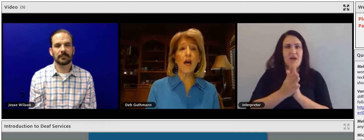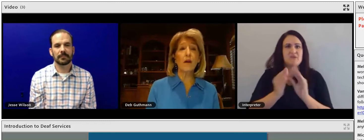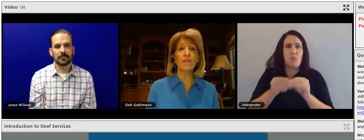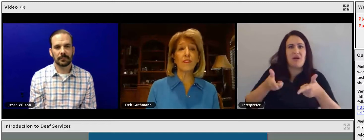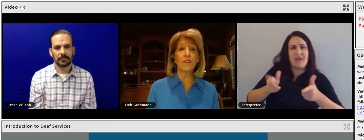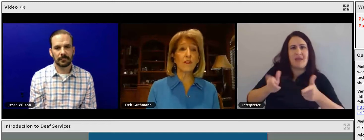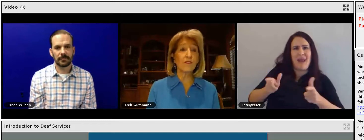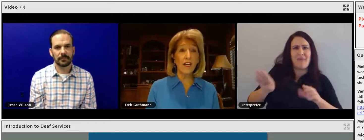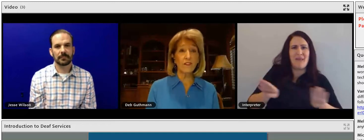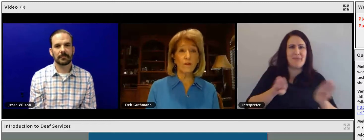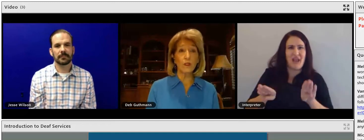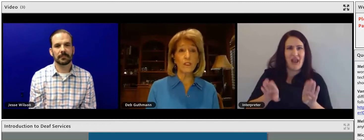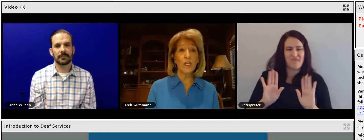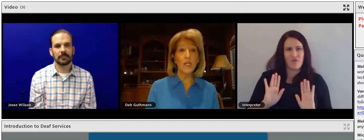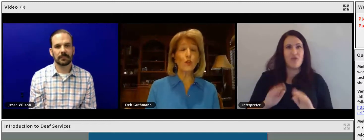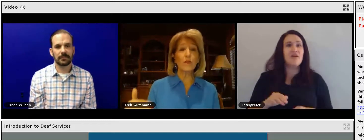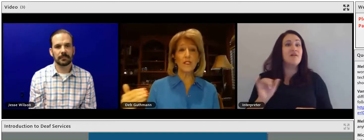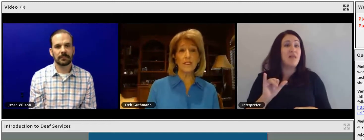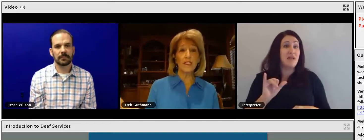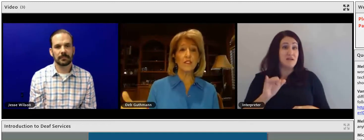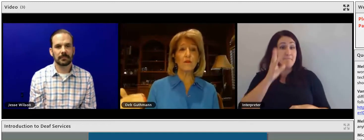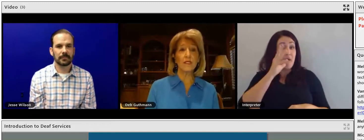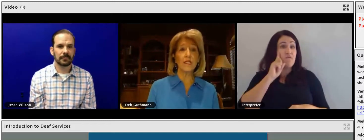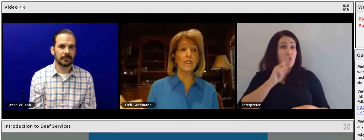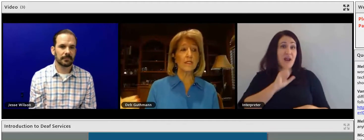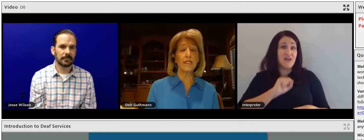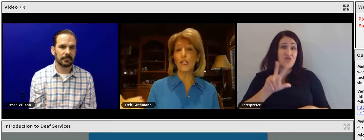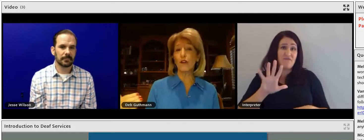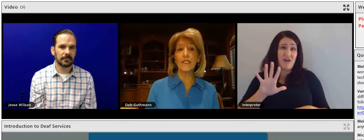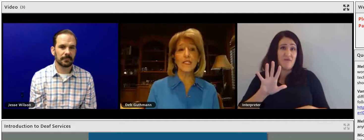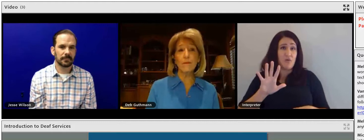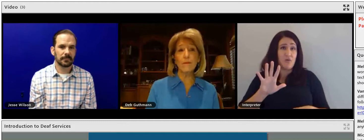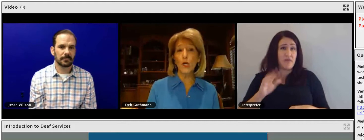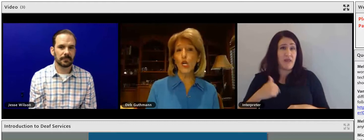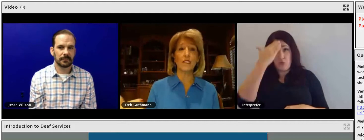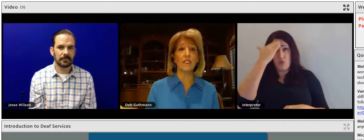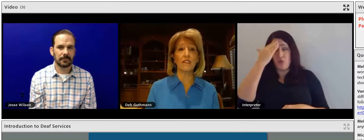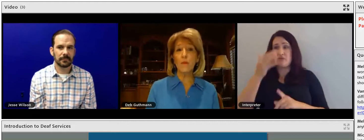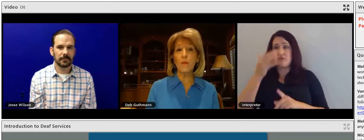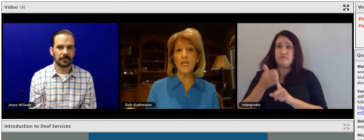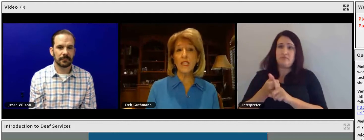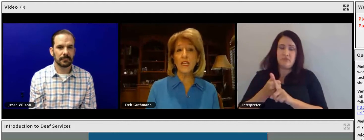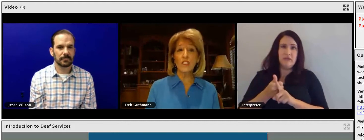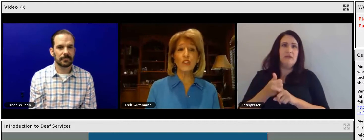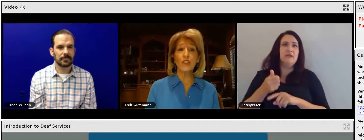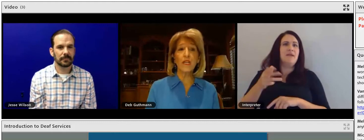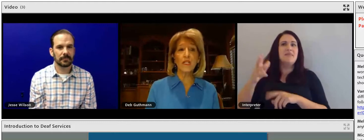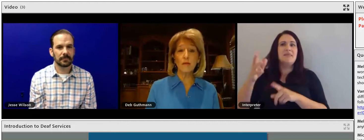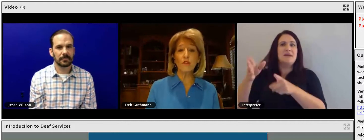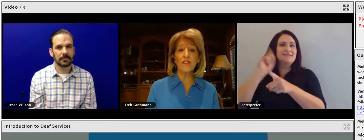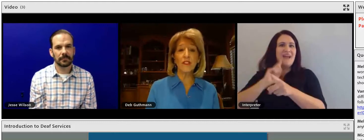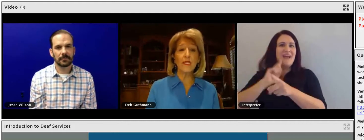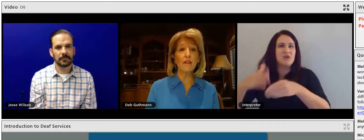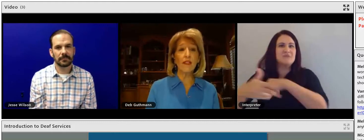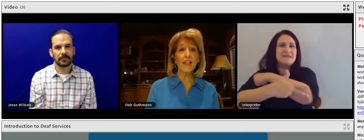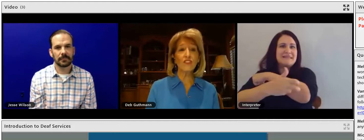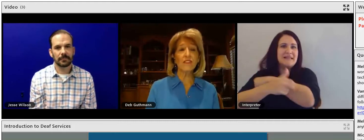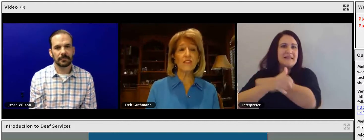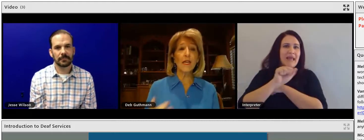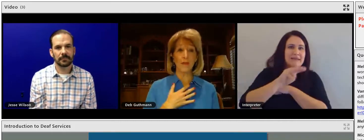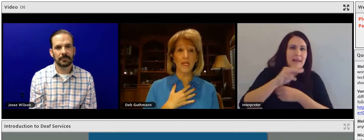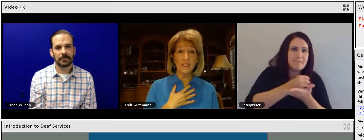As an example, a mom of a 35-year-old who was continuously stealing her ATM card, stealing money, doing